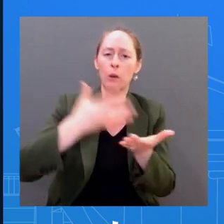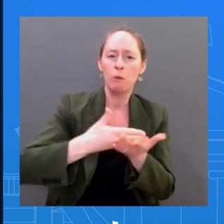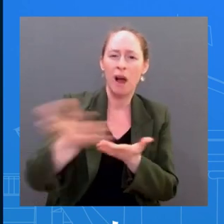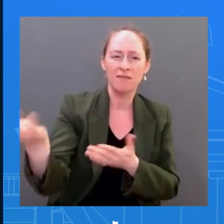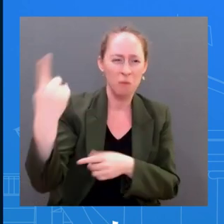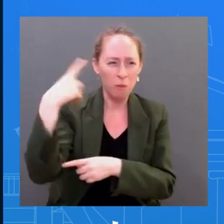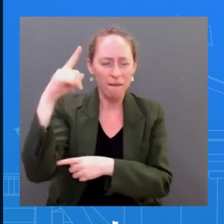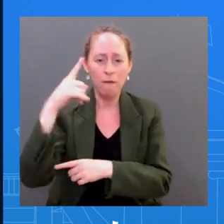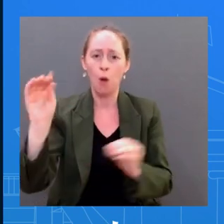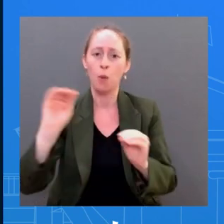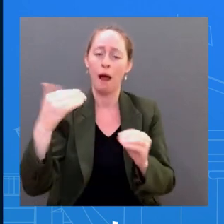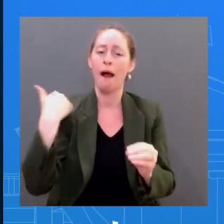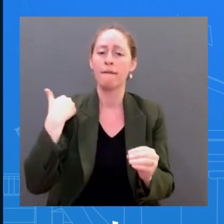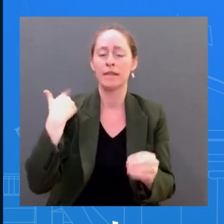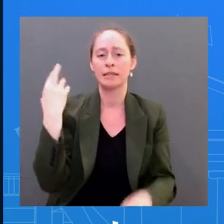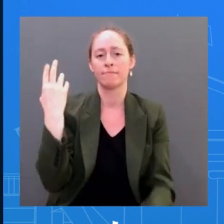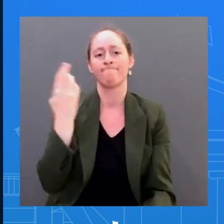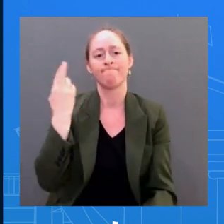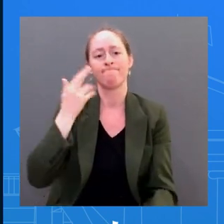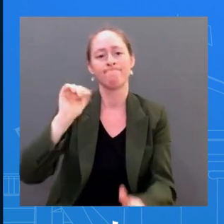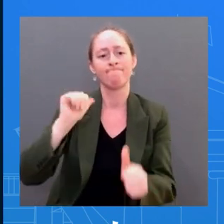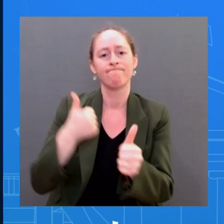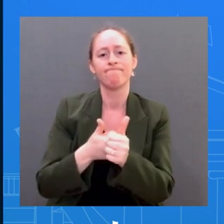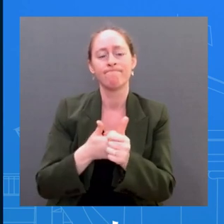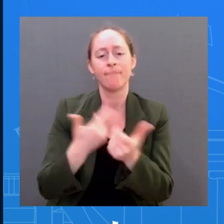of her life matter.